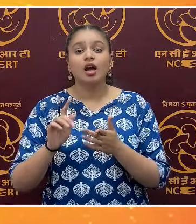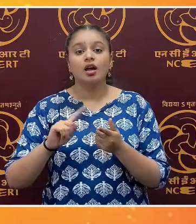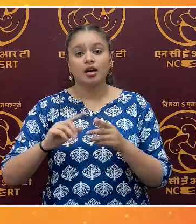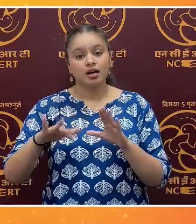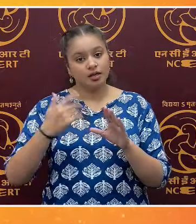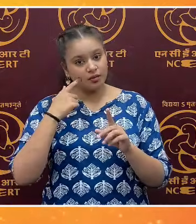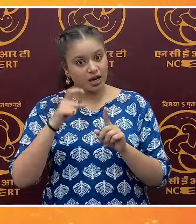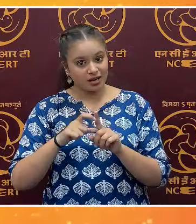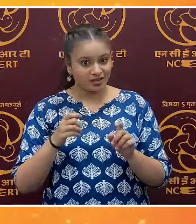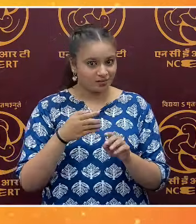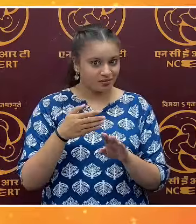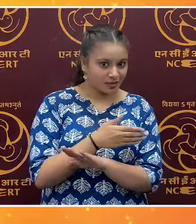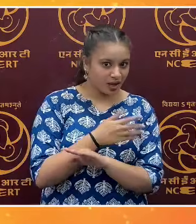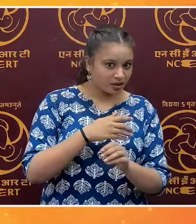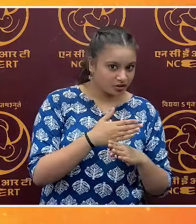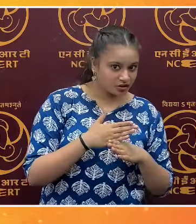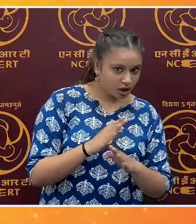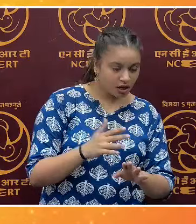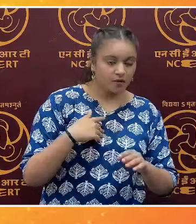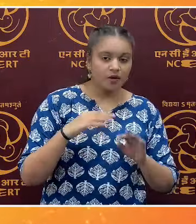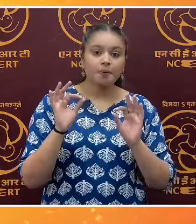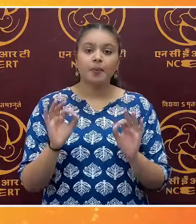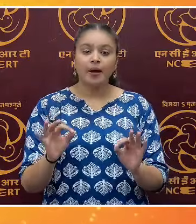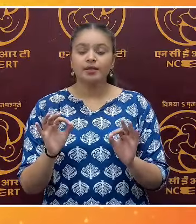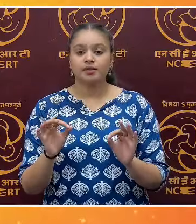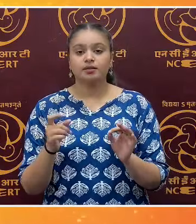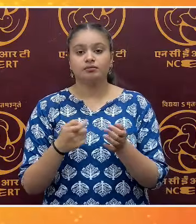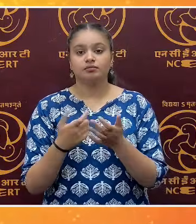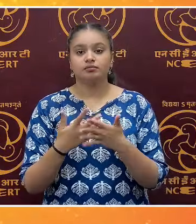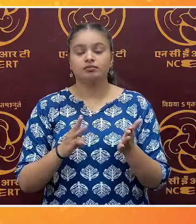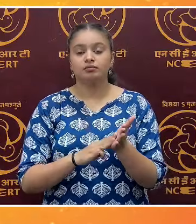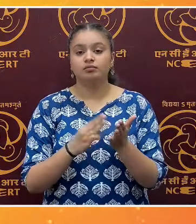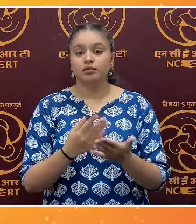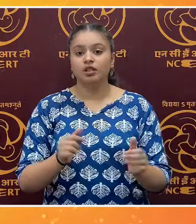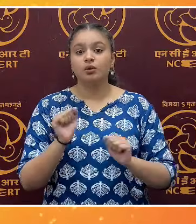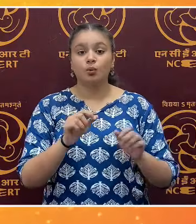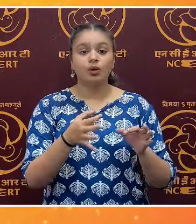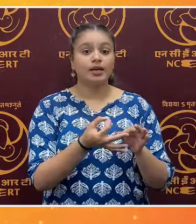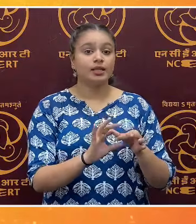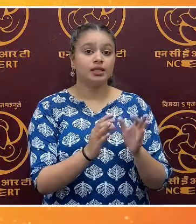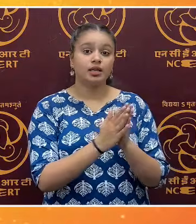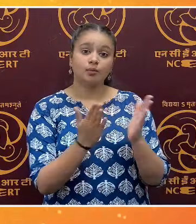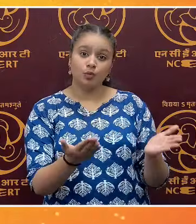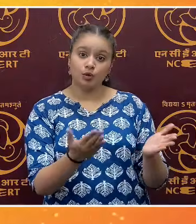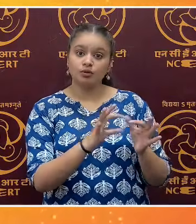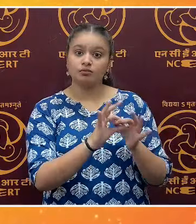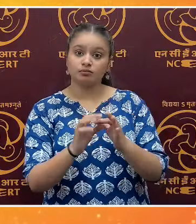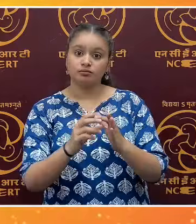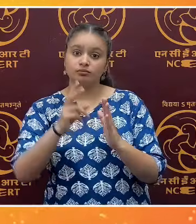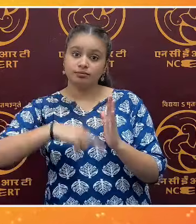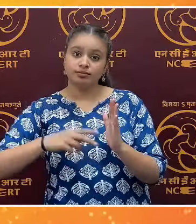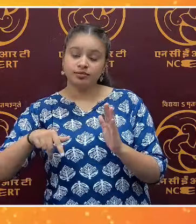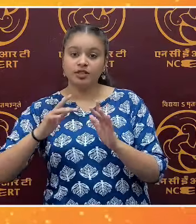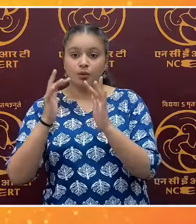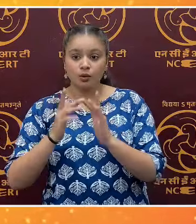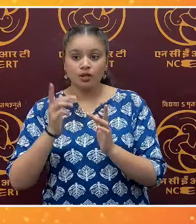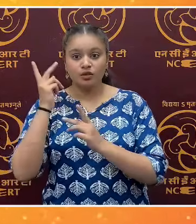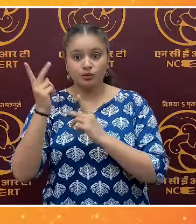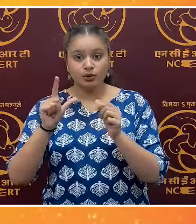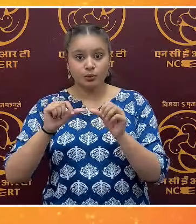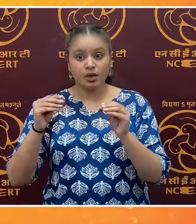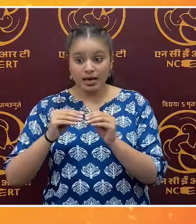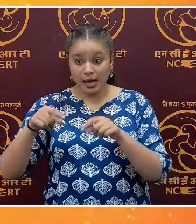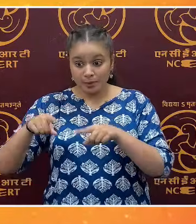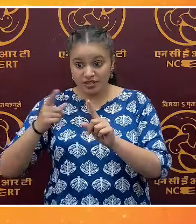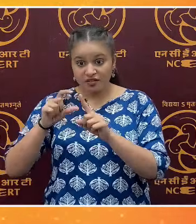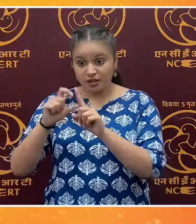shared in the beginning as well. The best reference material that you have got is your NCERT textbook, because this entire virtual lab has been designed